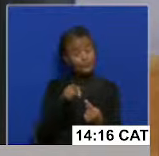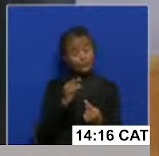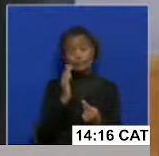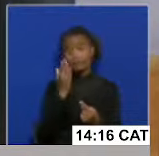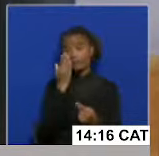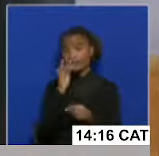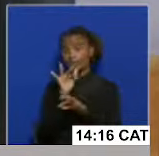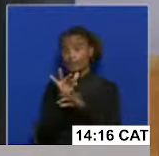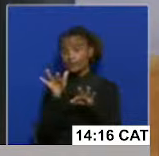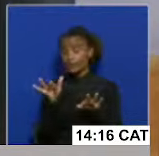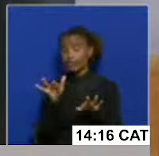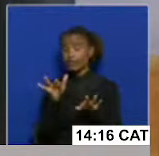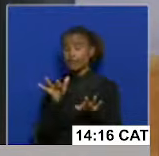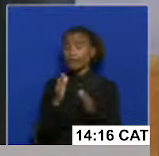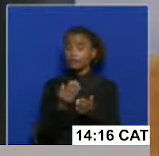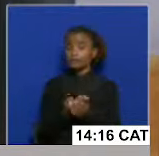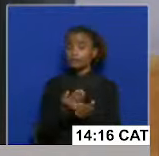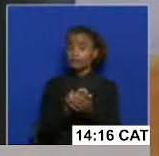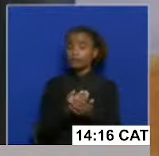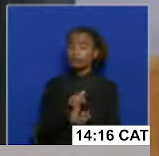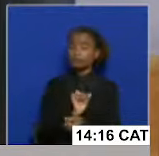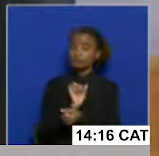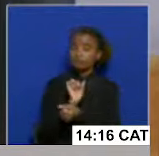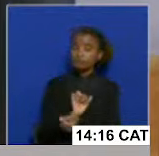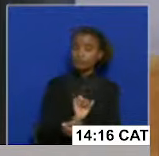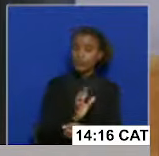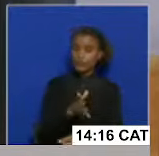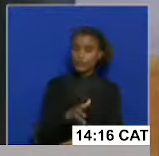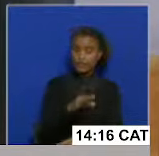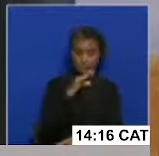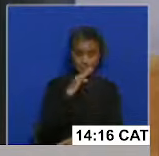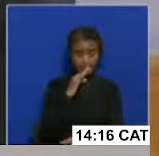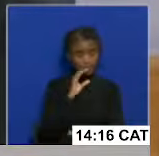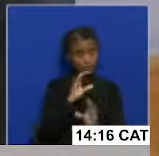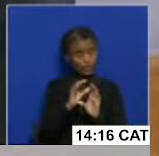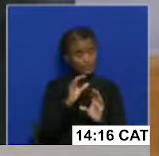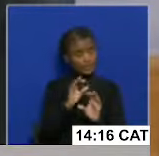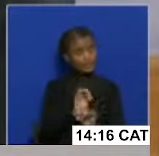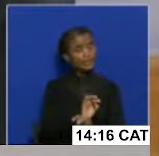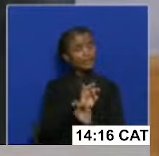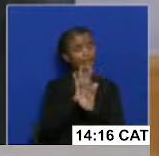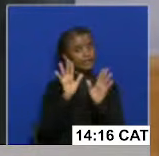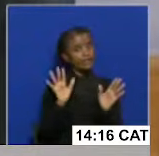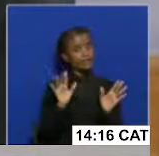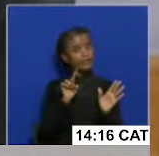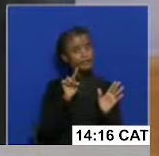you were clearly from these communications talking about how to squash this